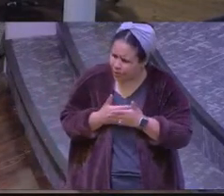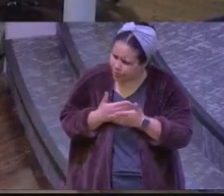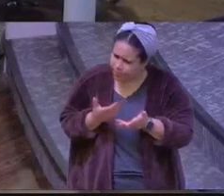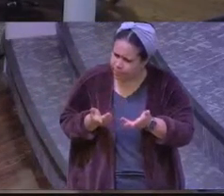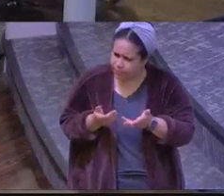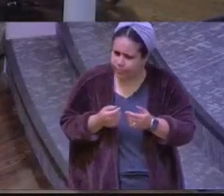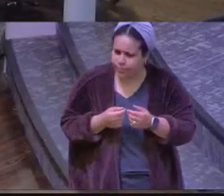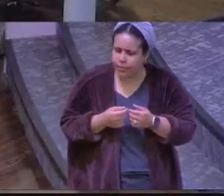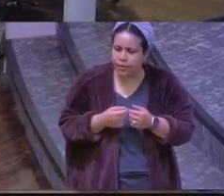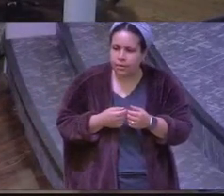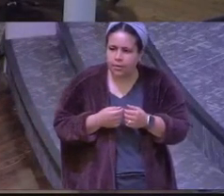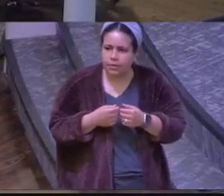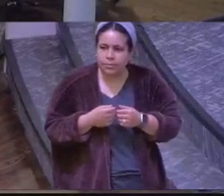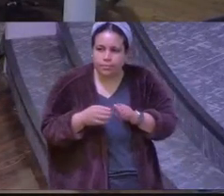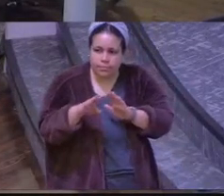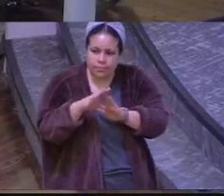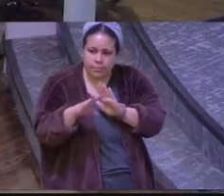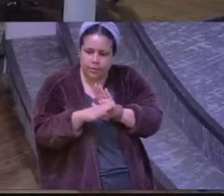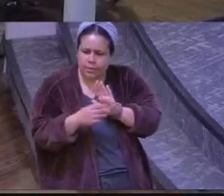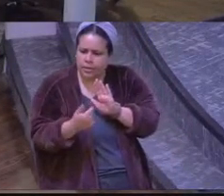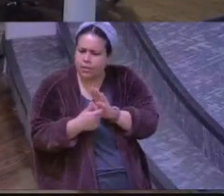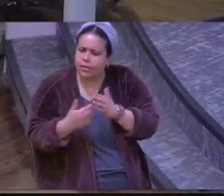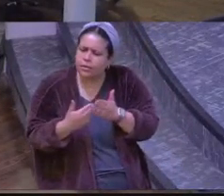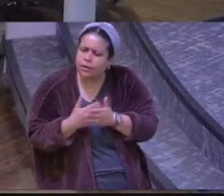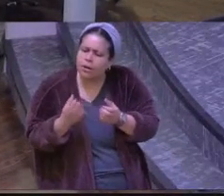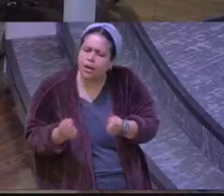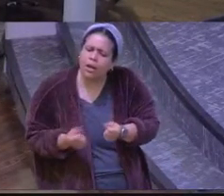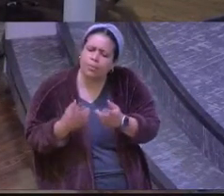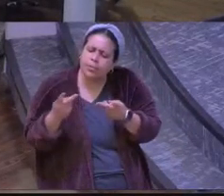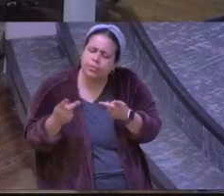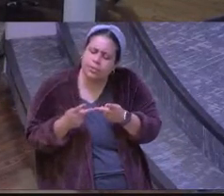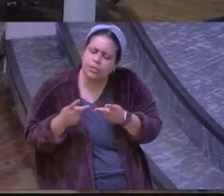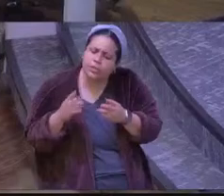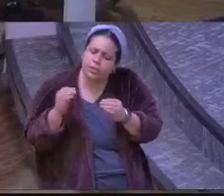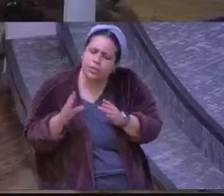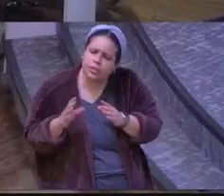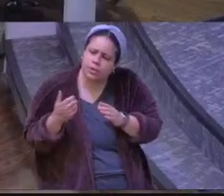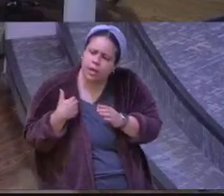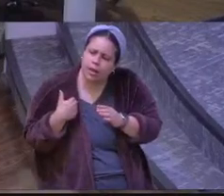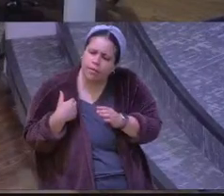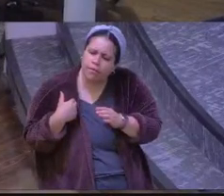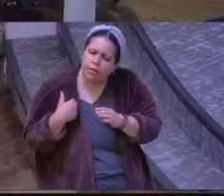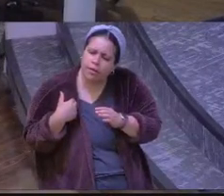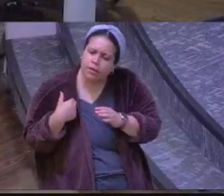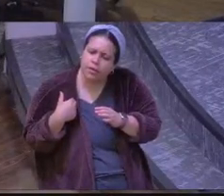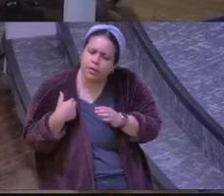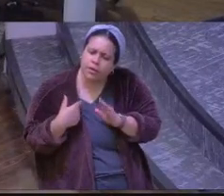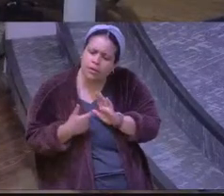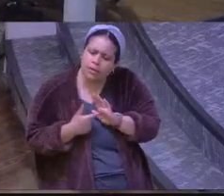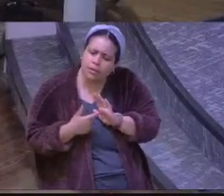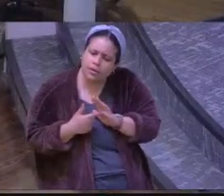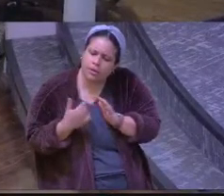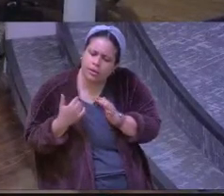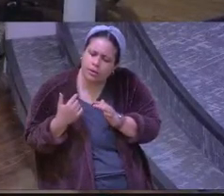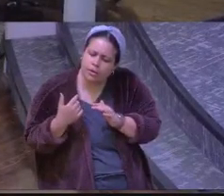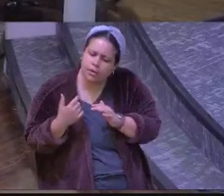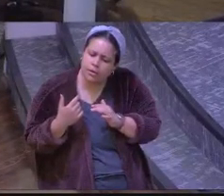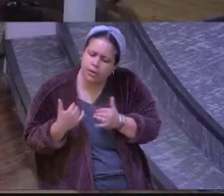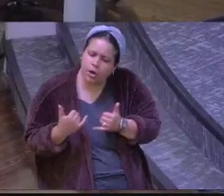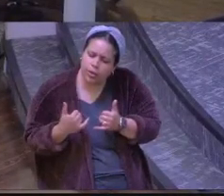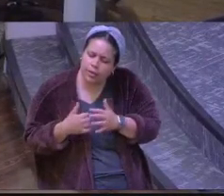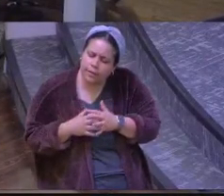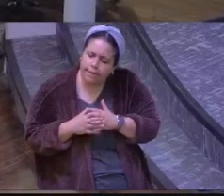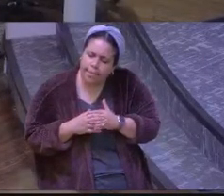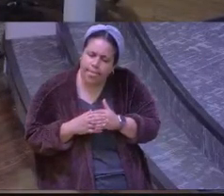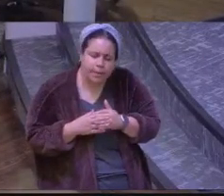under new. My question is, how many teachers do we have at the Learning Center currently? If I'm correct,